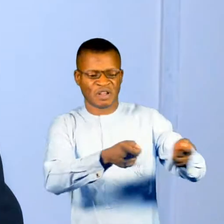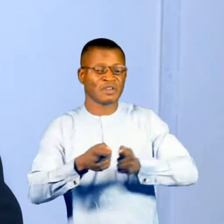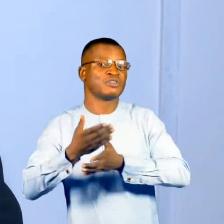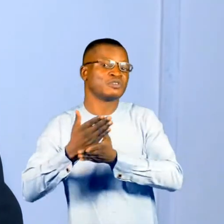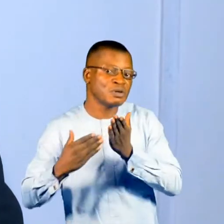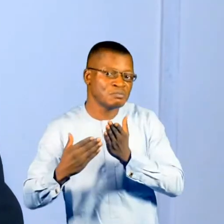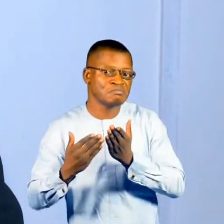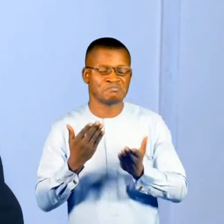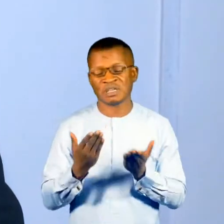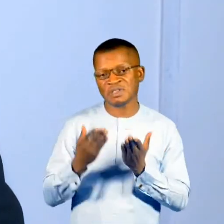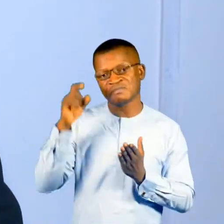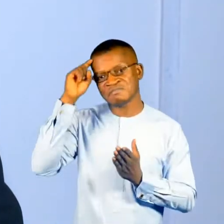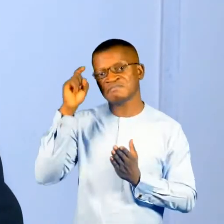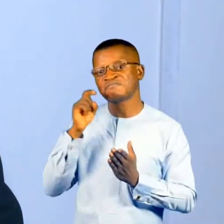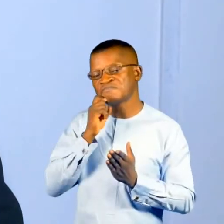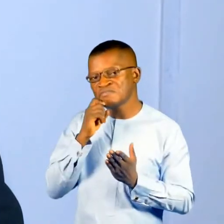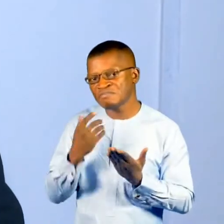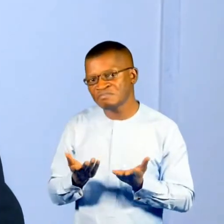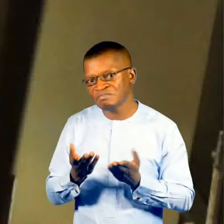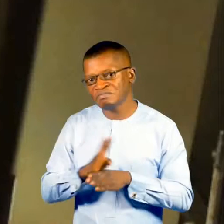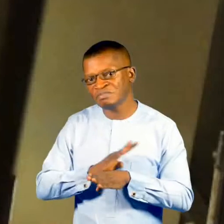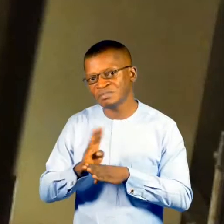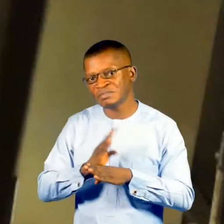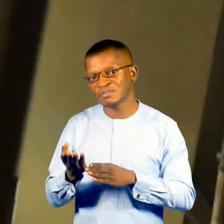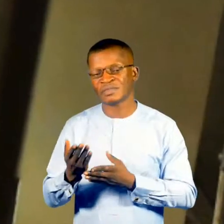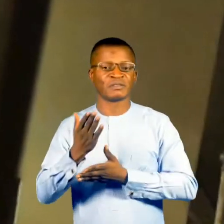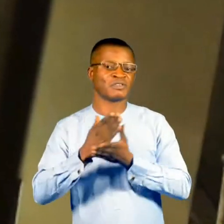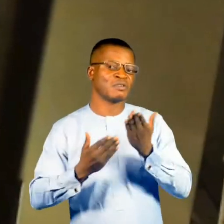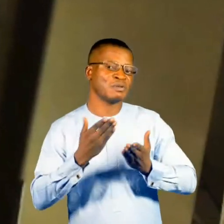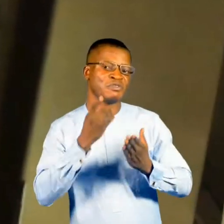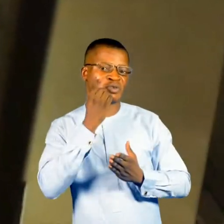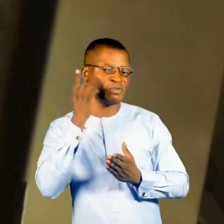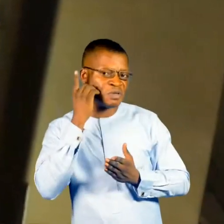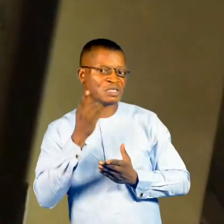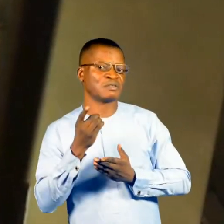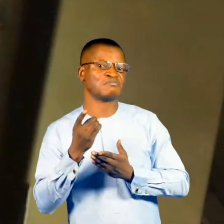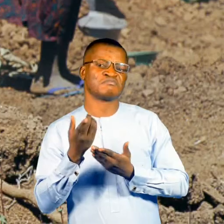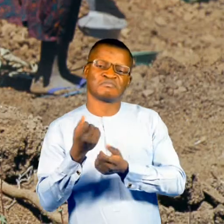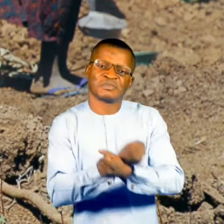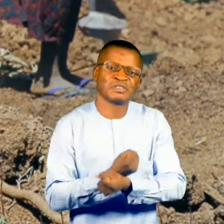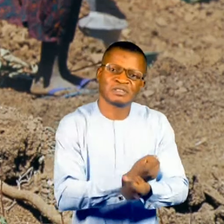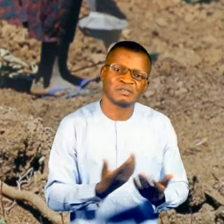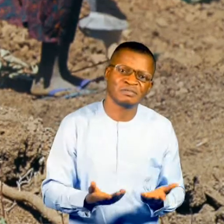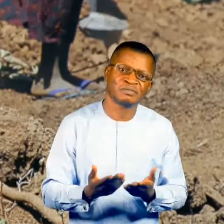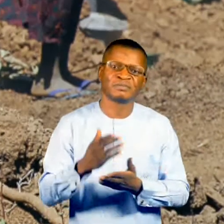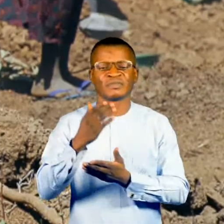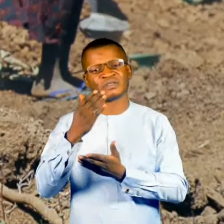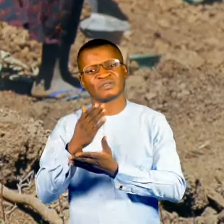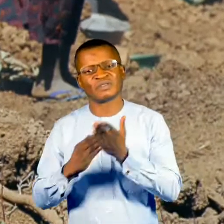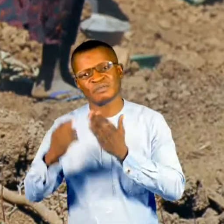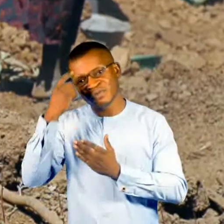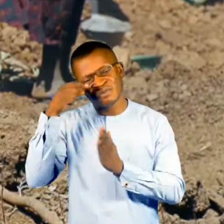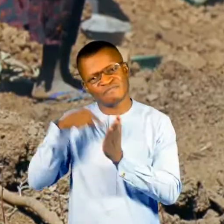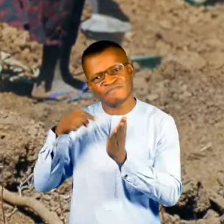Some people are trafficked for sexual exploitation. Some people are trafficked for domestic servitude. Some people are trafficked for